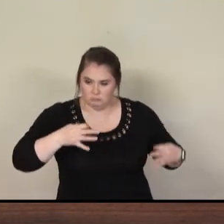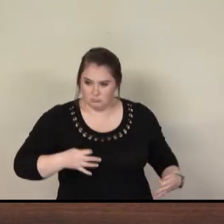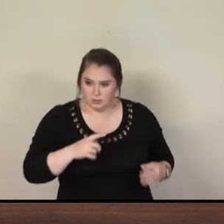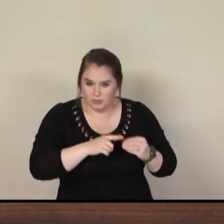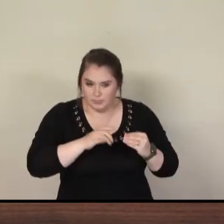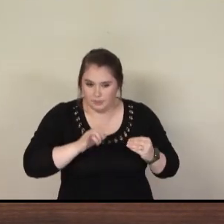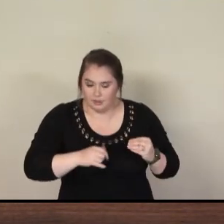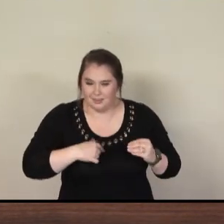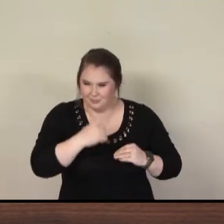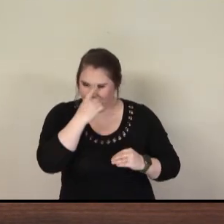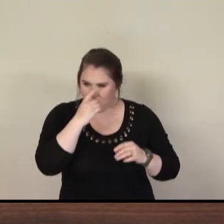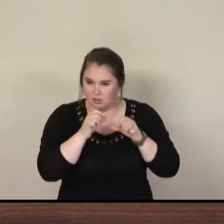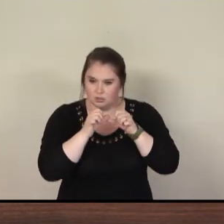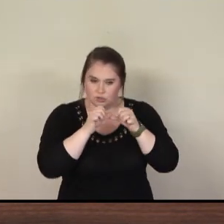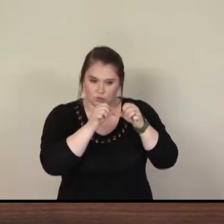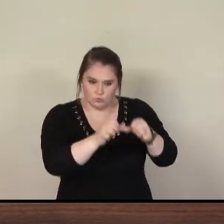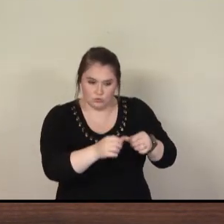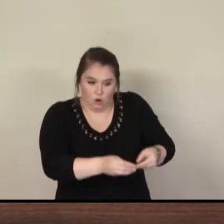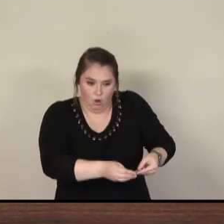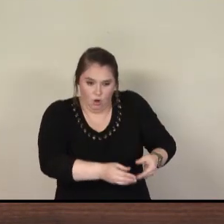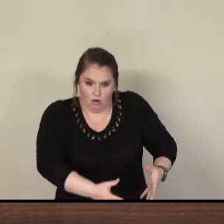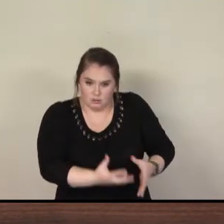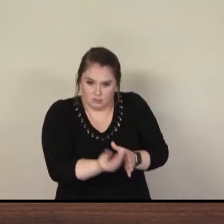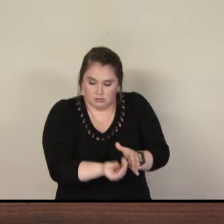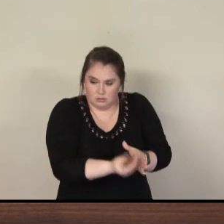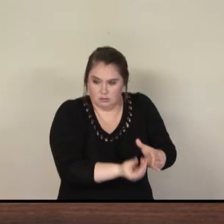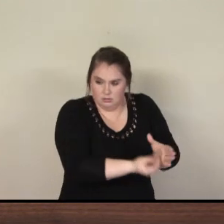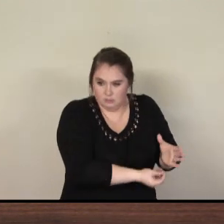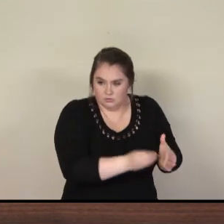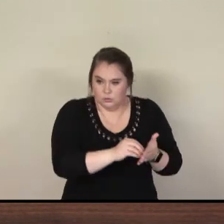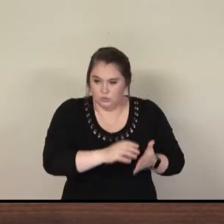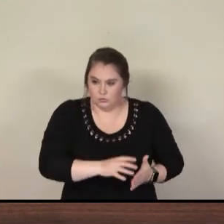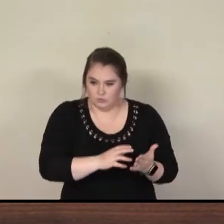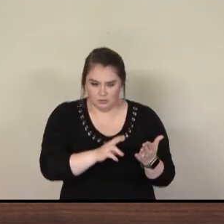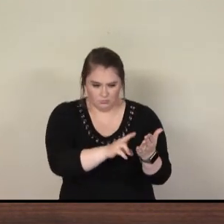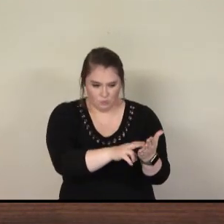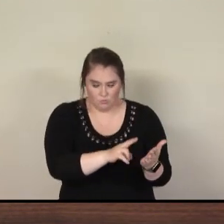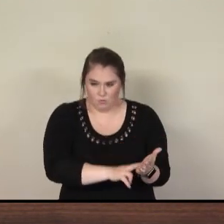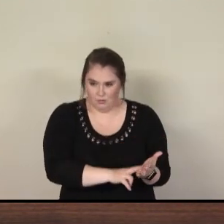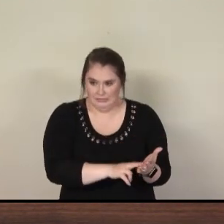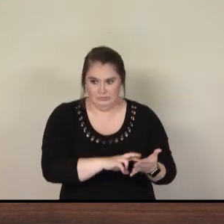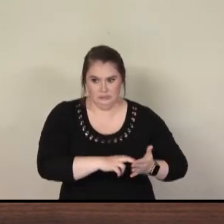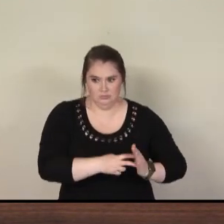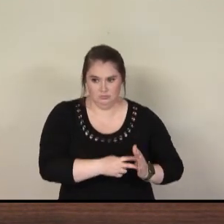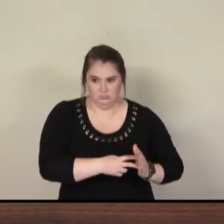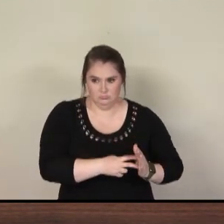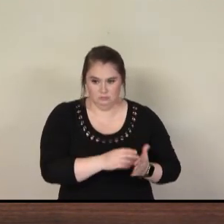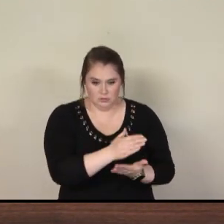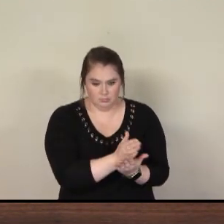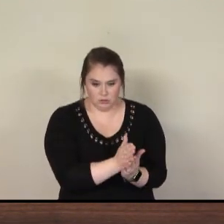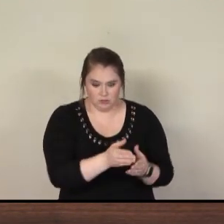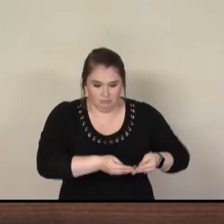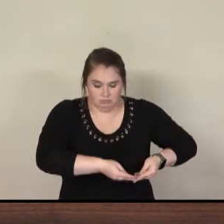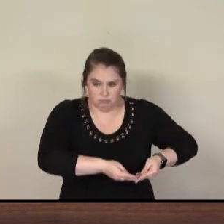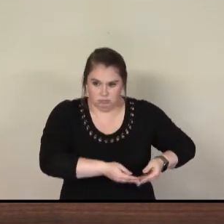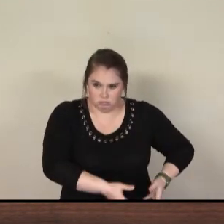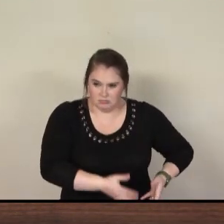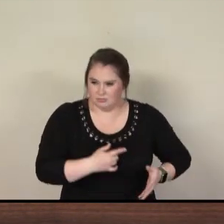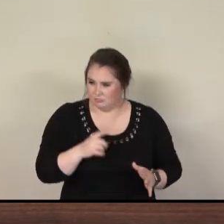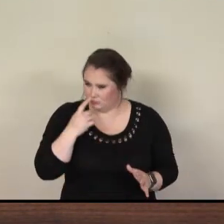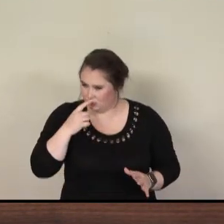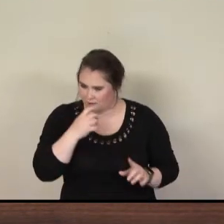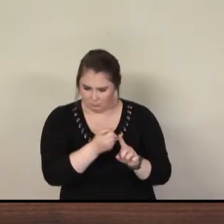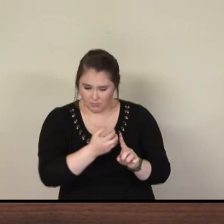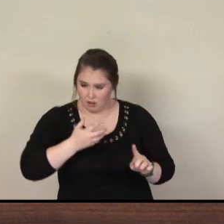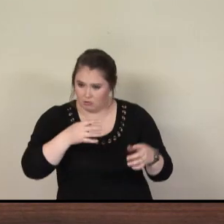there it was like a continuous loss of student enrollment that contributed to a loss in the budget. If you can kind of elaborate on it, so I